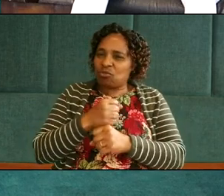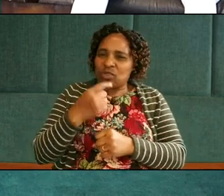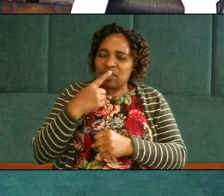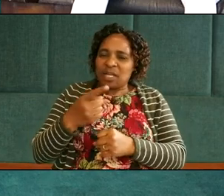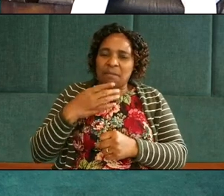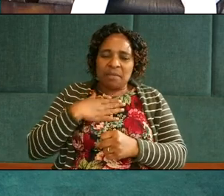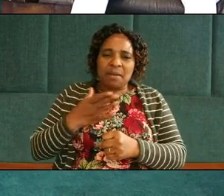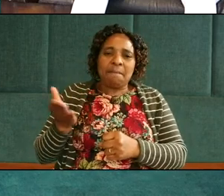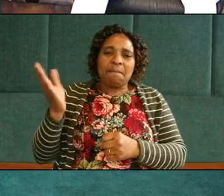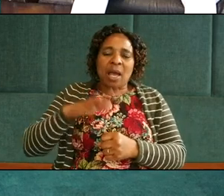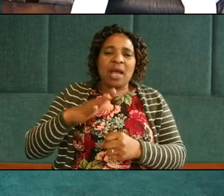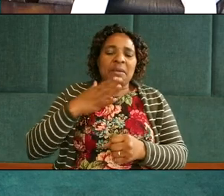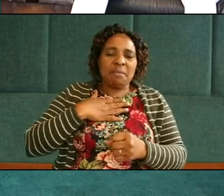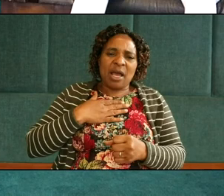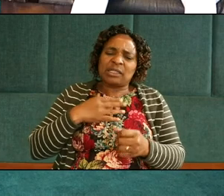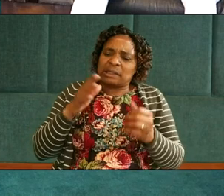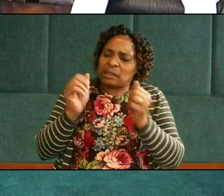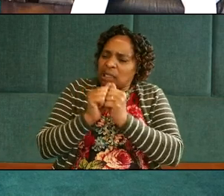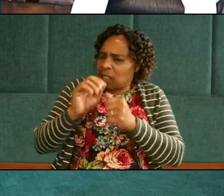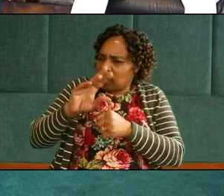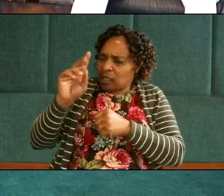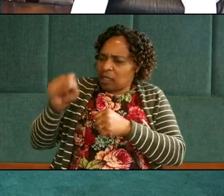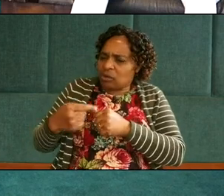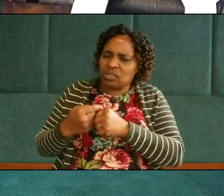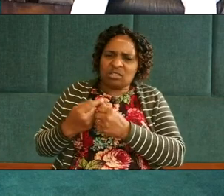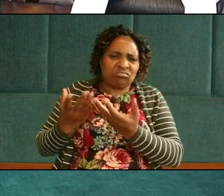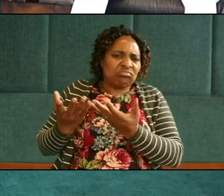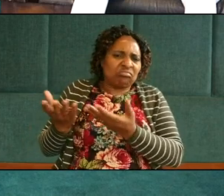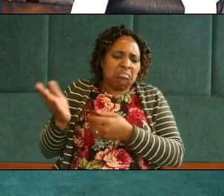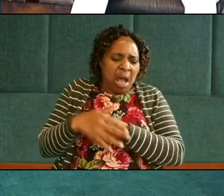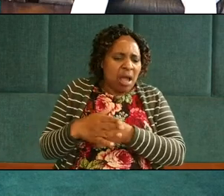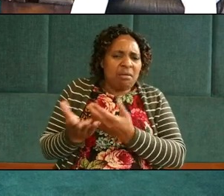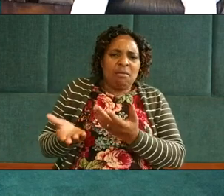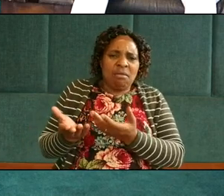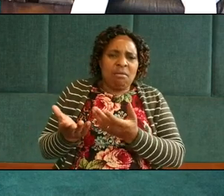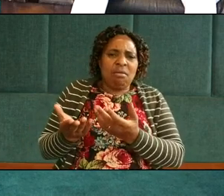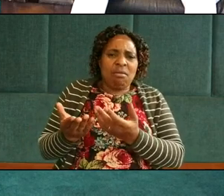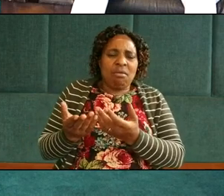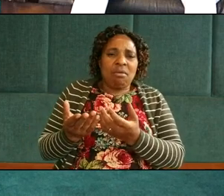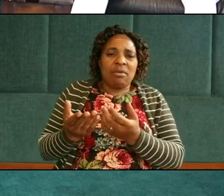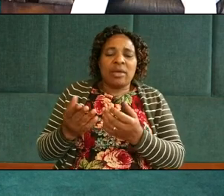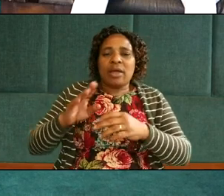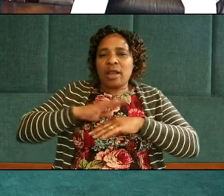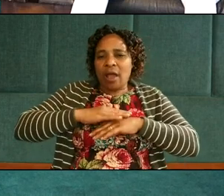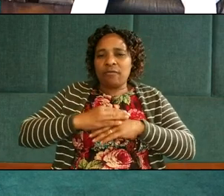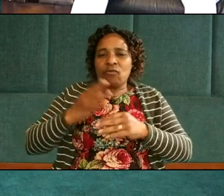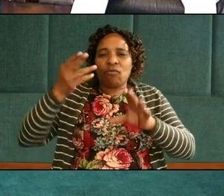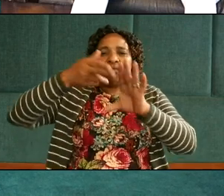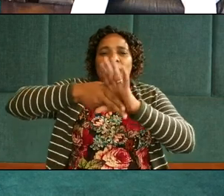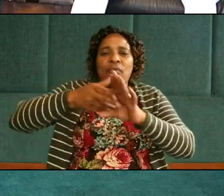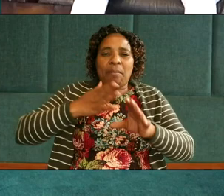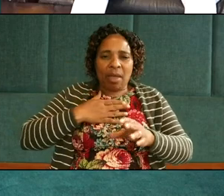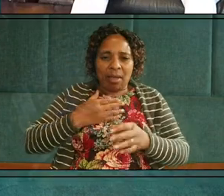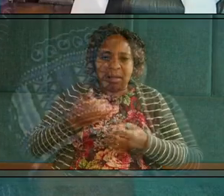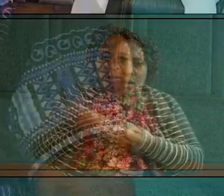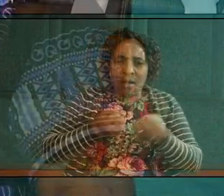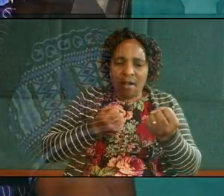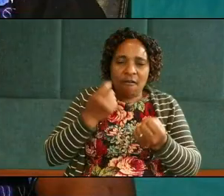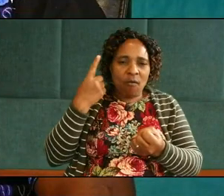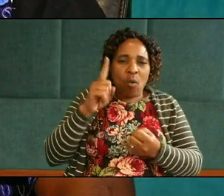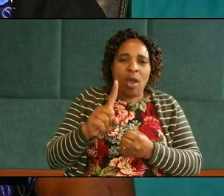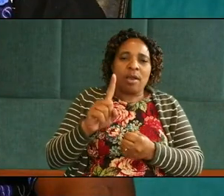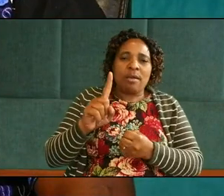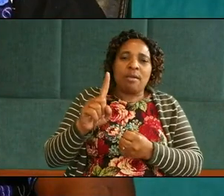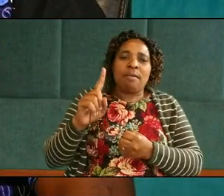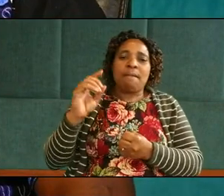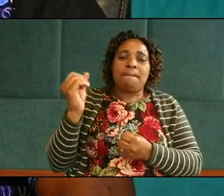back my, let's say your tithe is 10,000 shillings. I want my 10,000 shillings back, That's enough to fill up my car for the month, When you